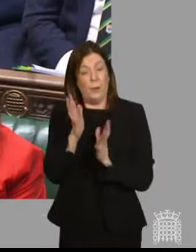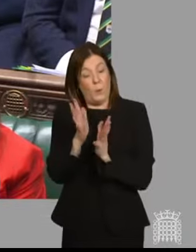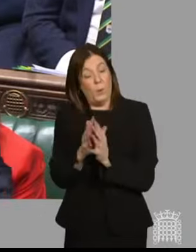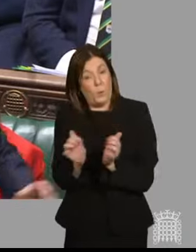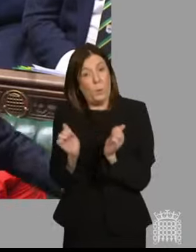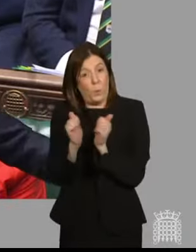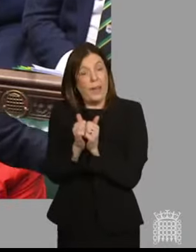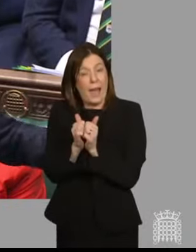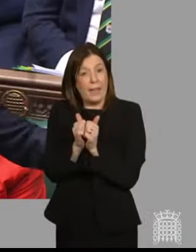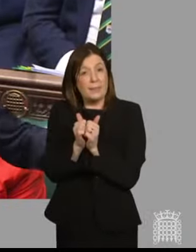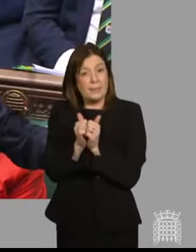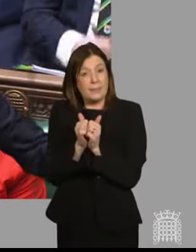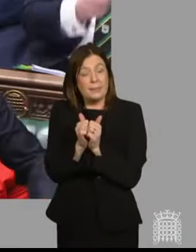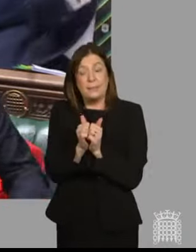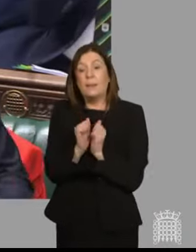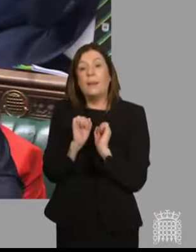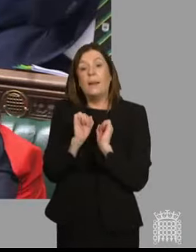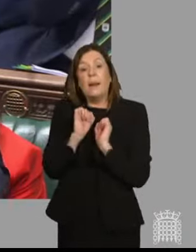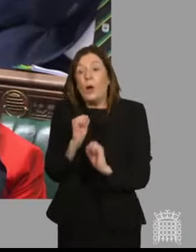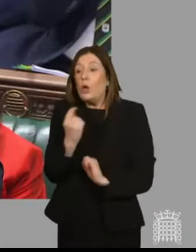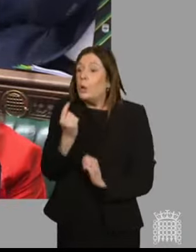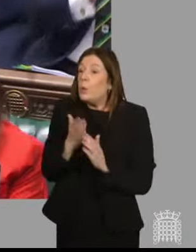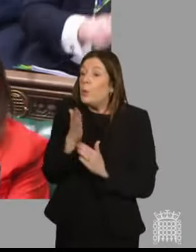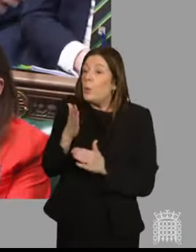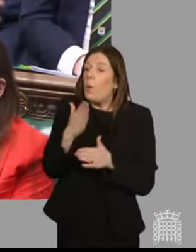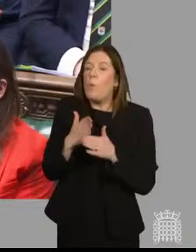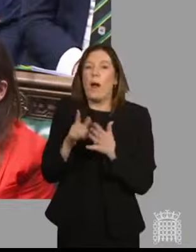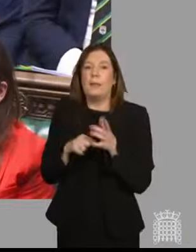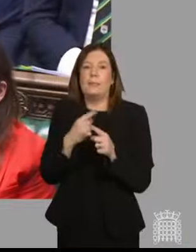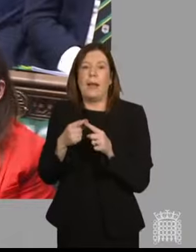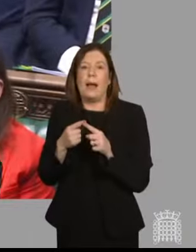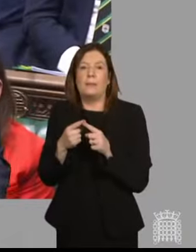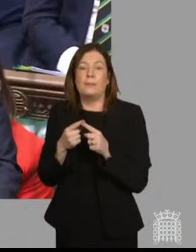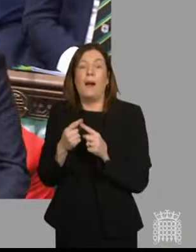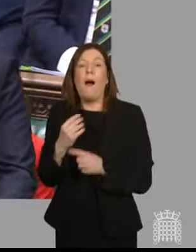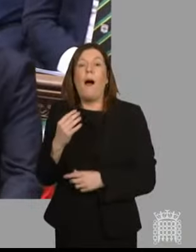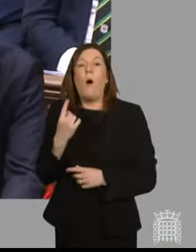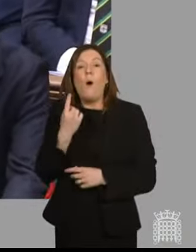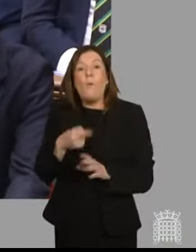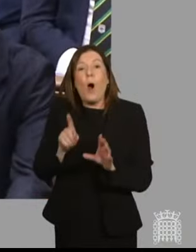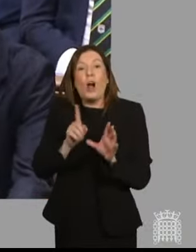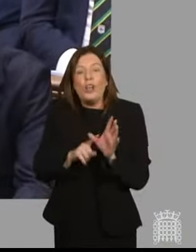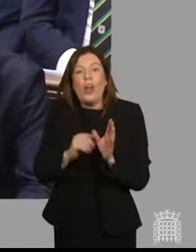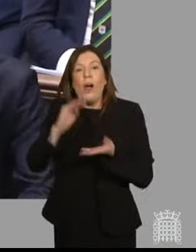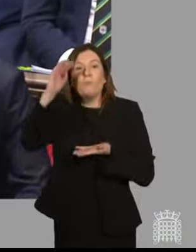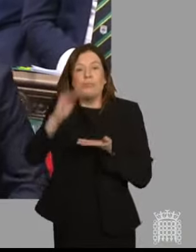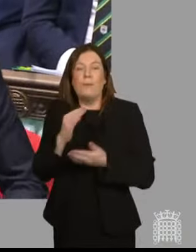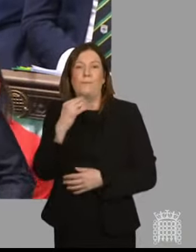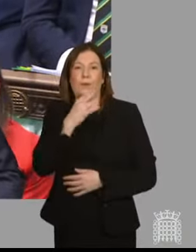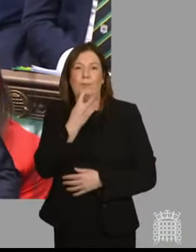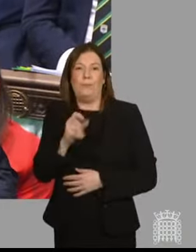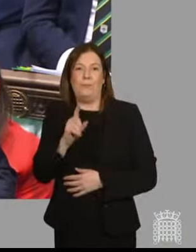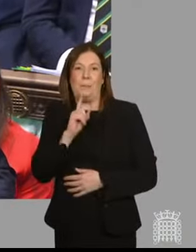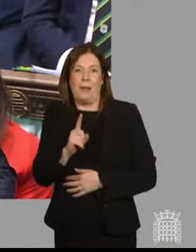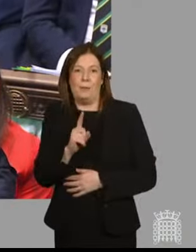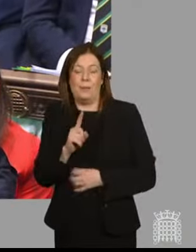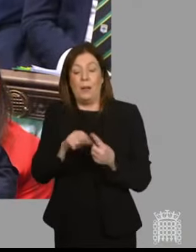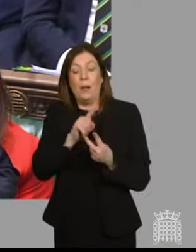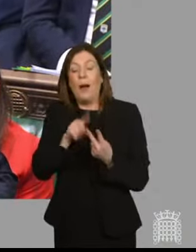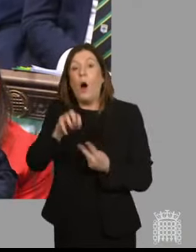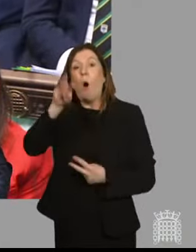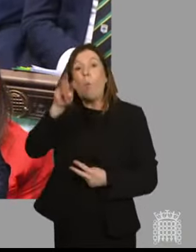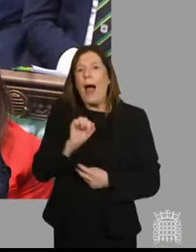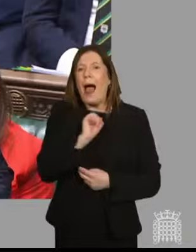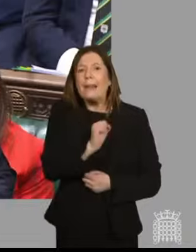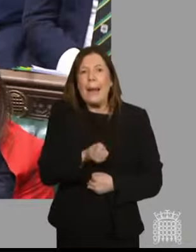their taxes by £450, Mr. Speaker. In Wales, where Labour are in charge, they're raising them, with businesses there now